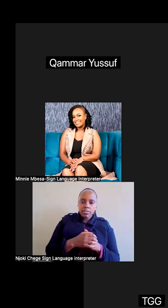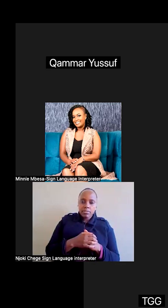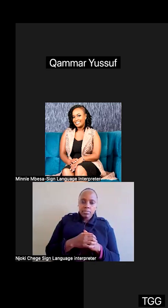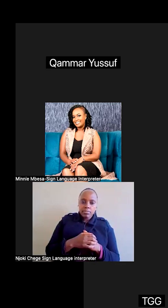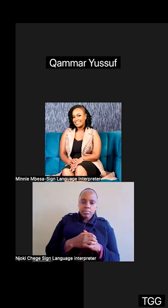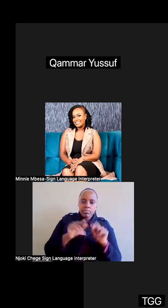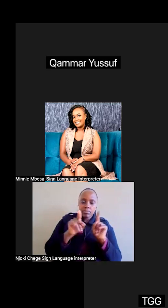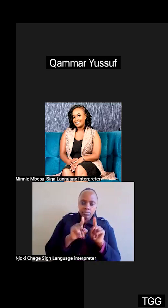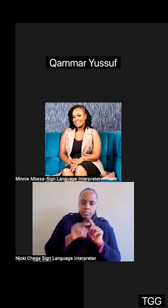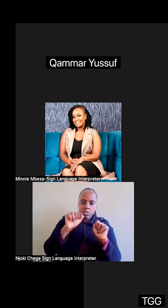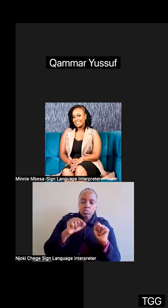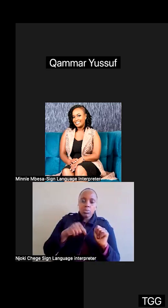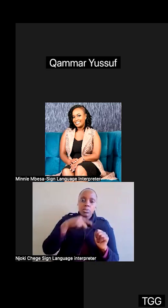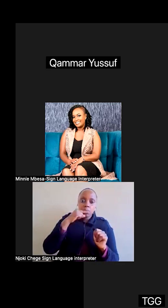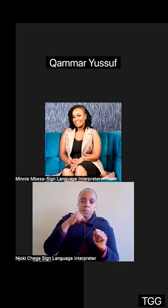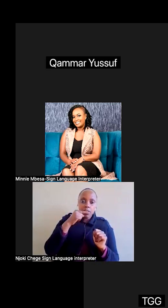Also, I can mention